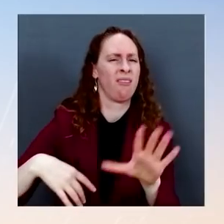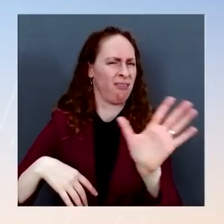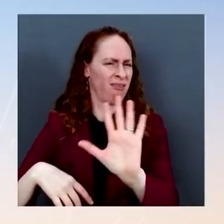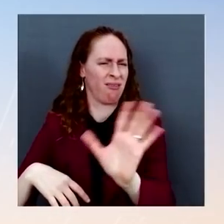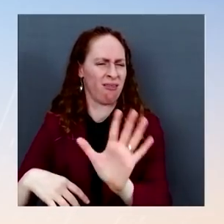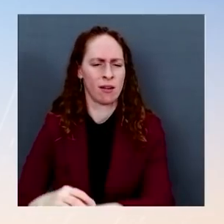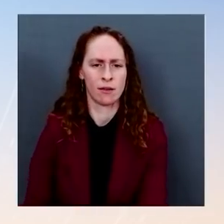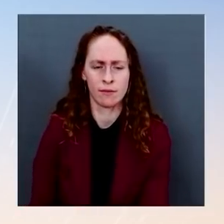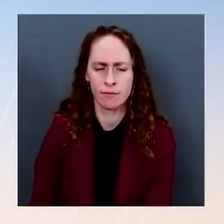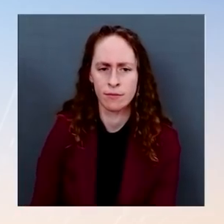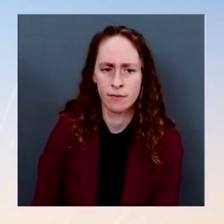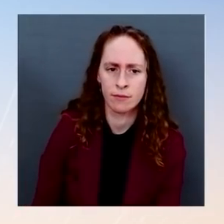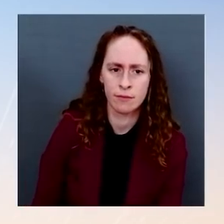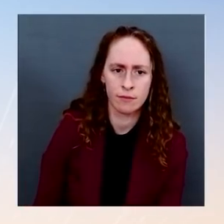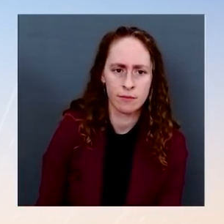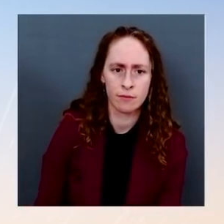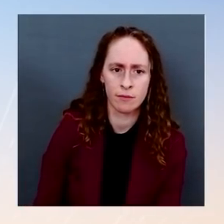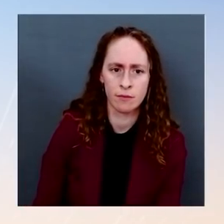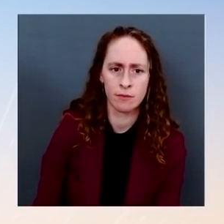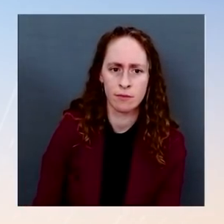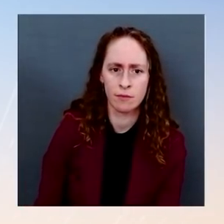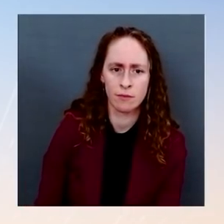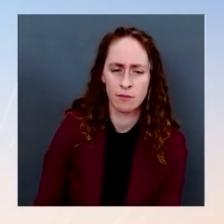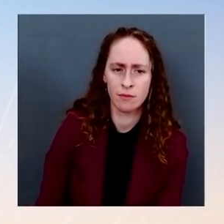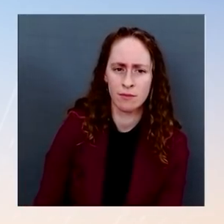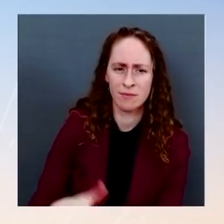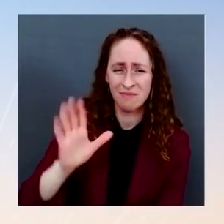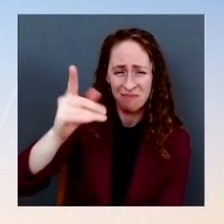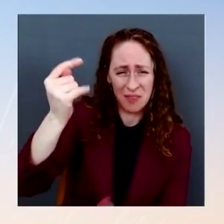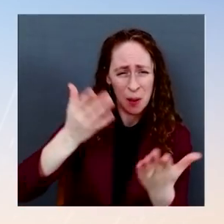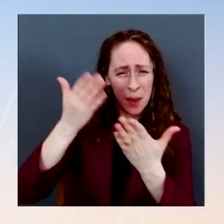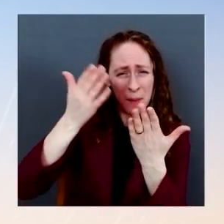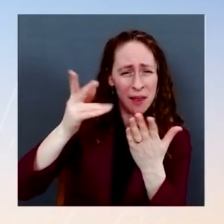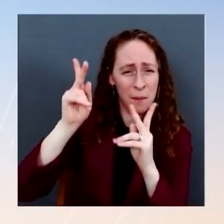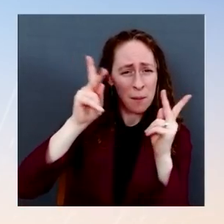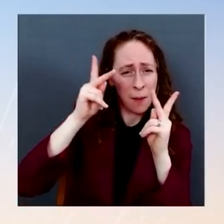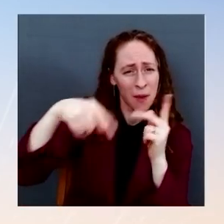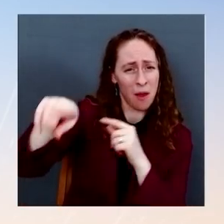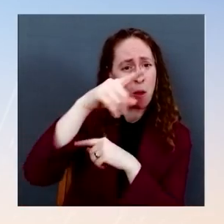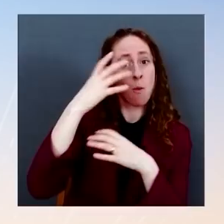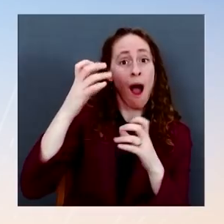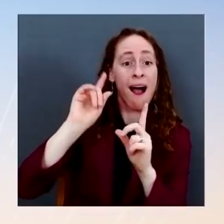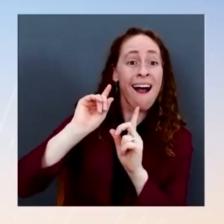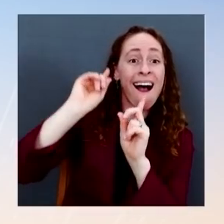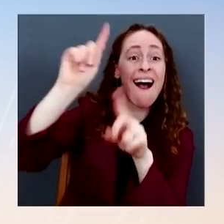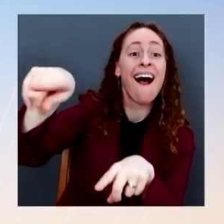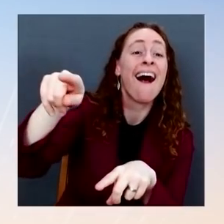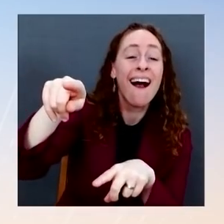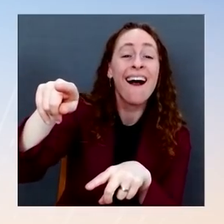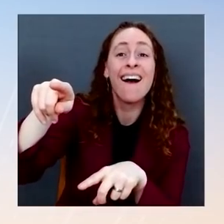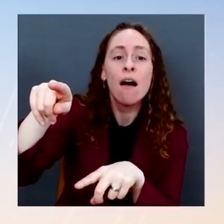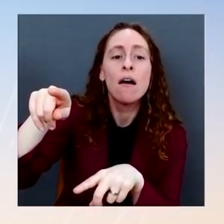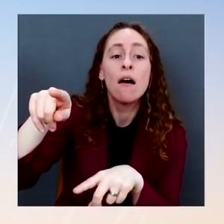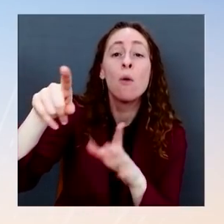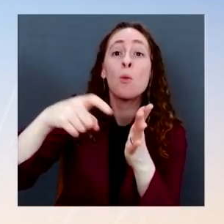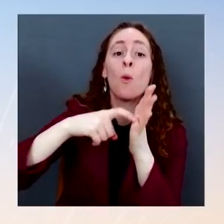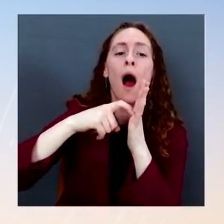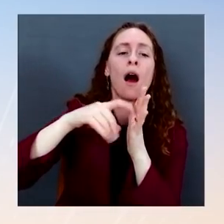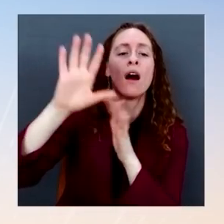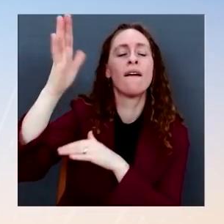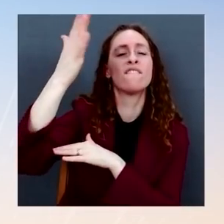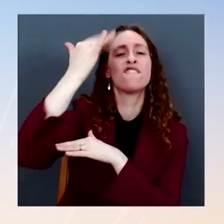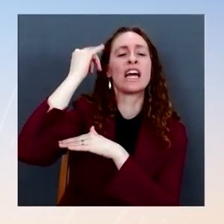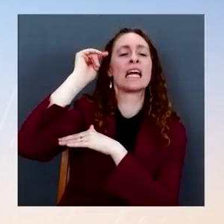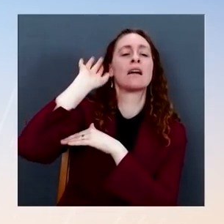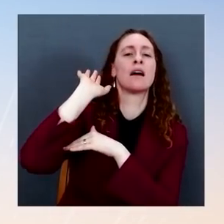what's clear is that if you have the vast majority of companies in this country putting in place restrictions and requirements, testing requirements,